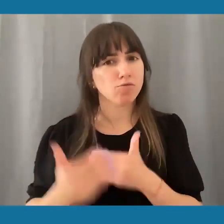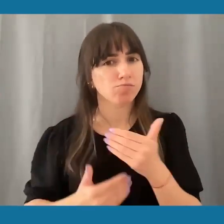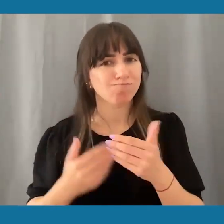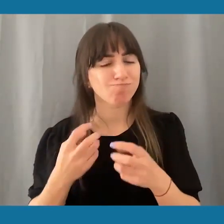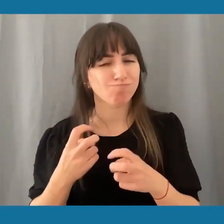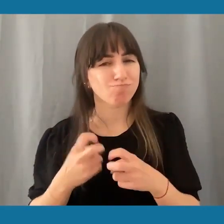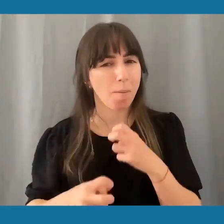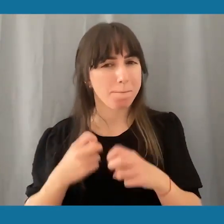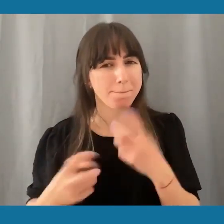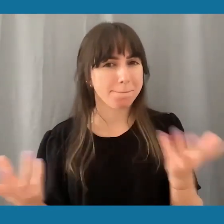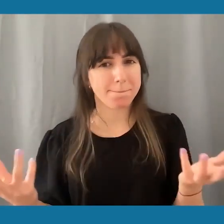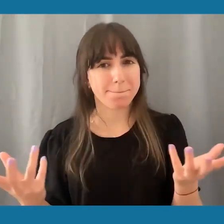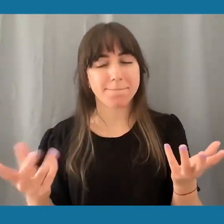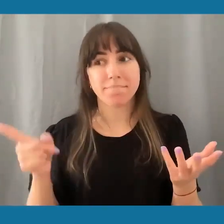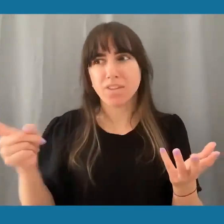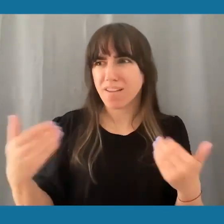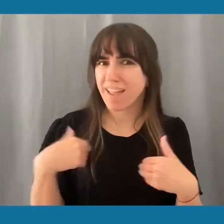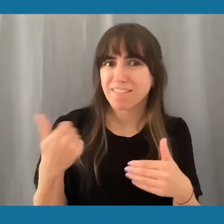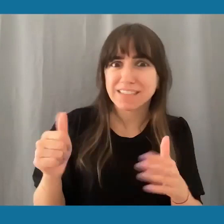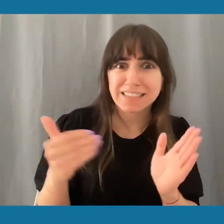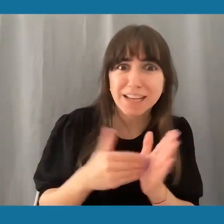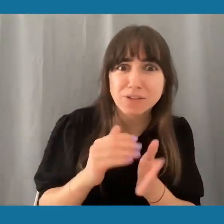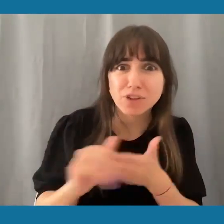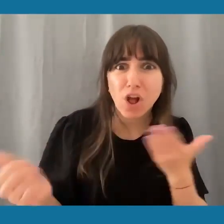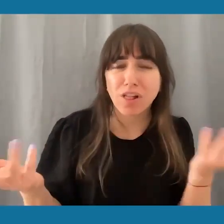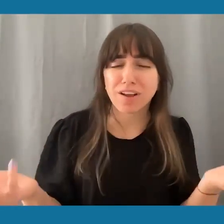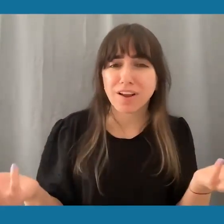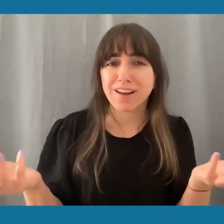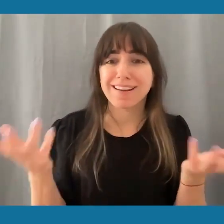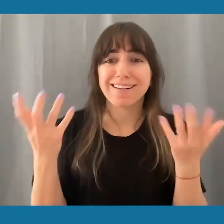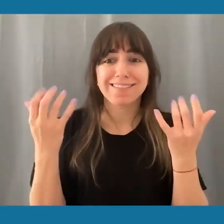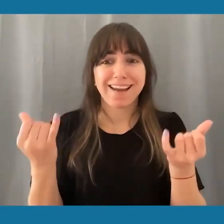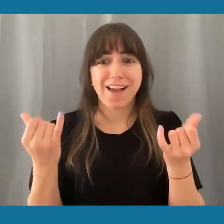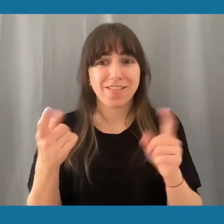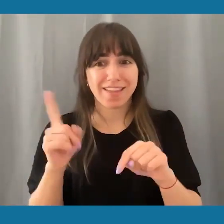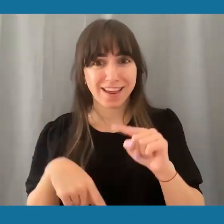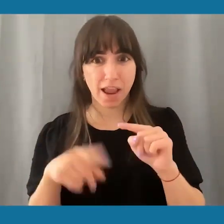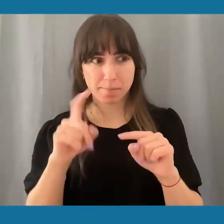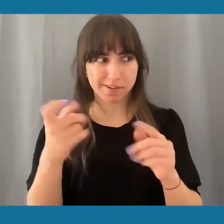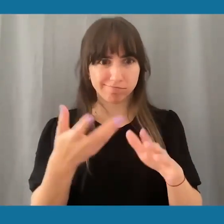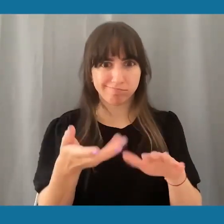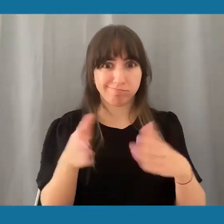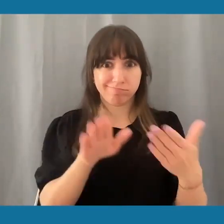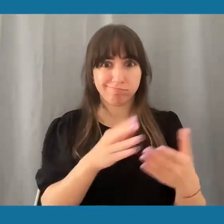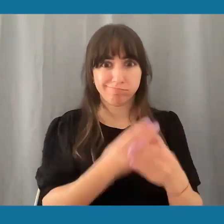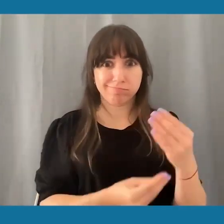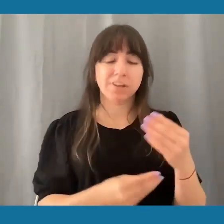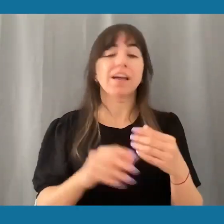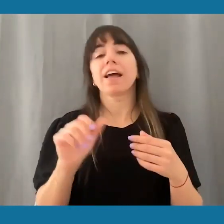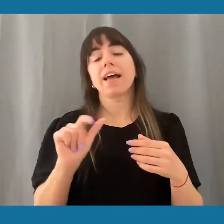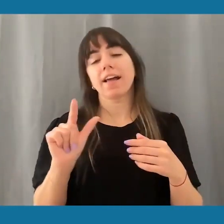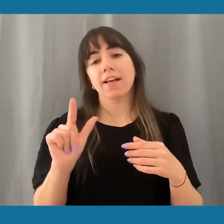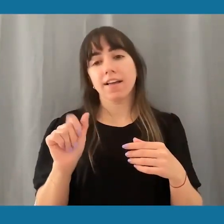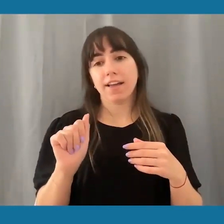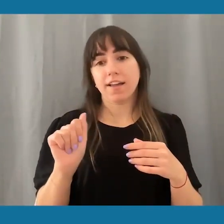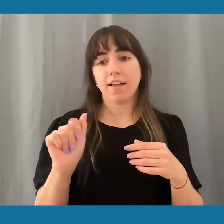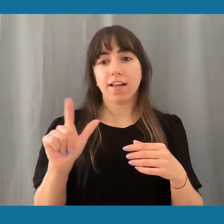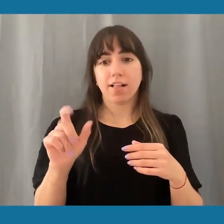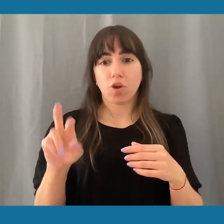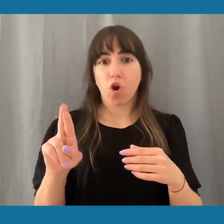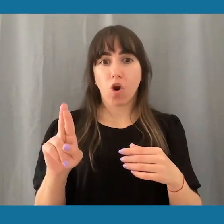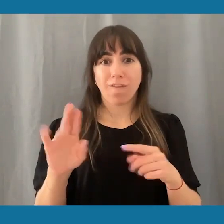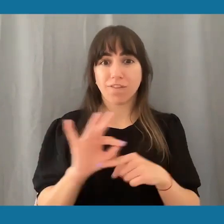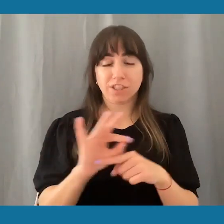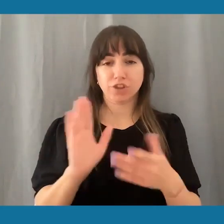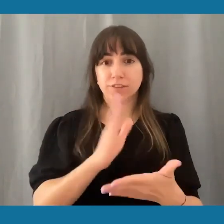had $10,000 in that account, and now they can't because they're dead. And the ALR, by the way, the ALR's function stopped, right? Wow.